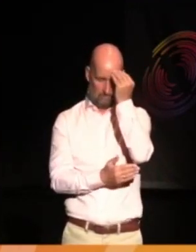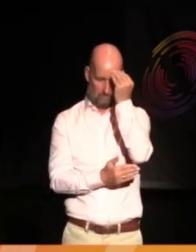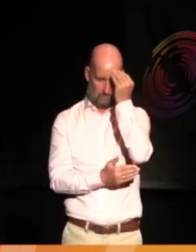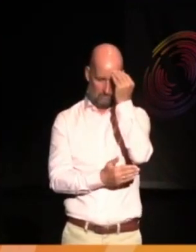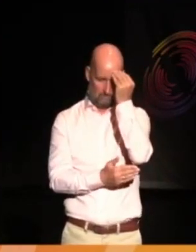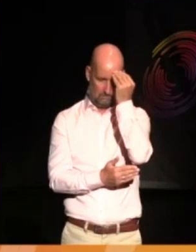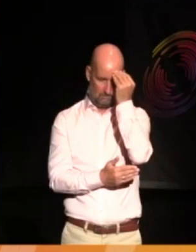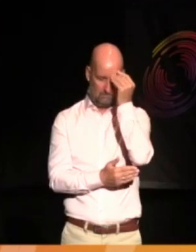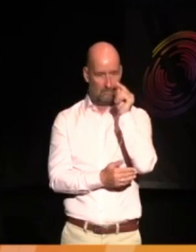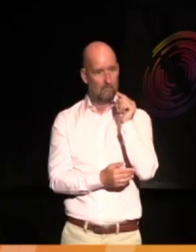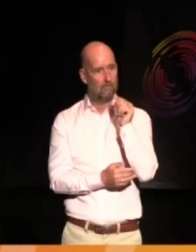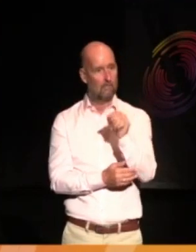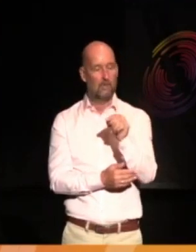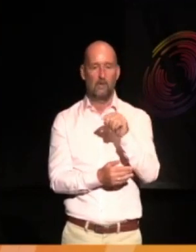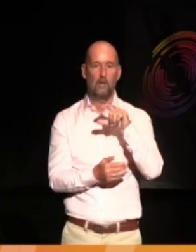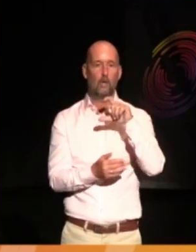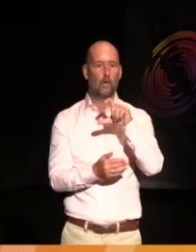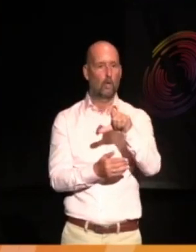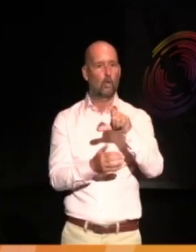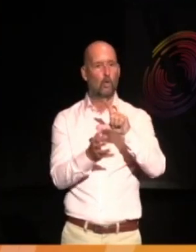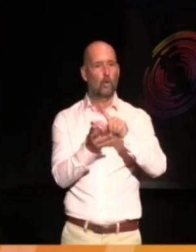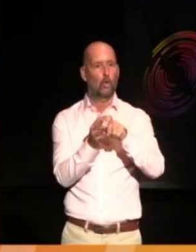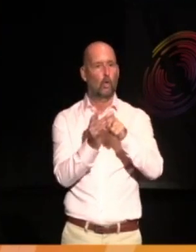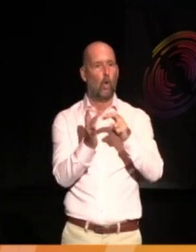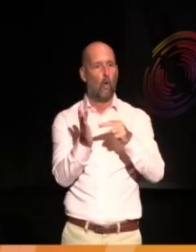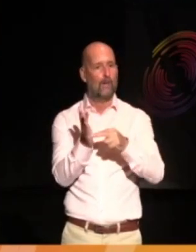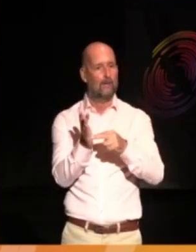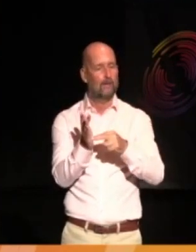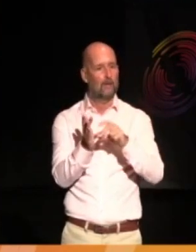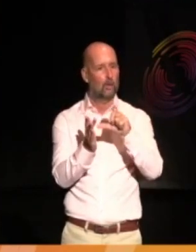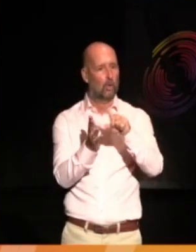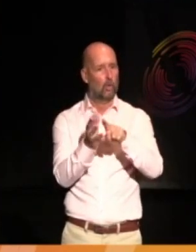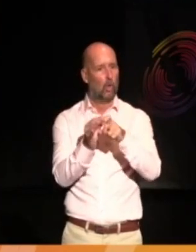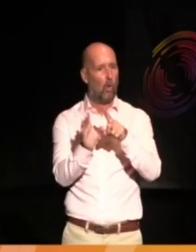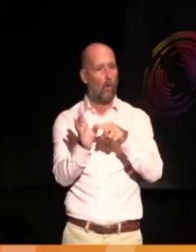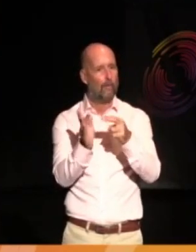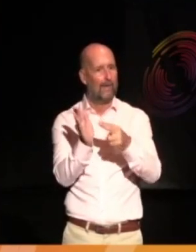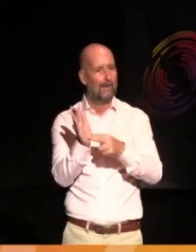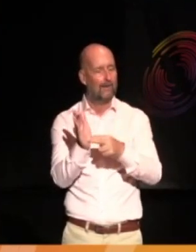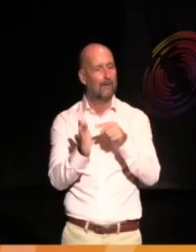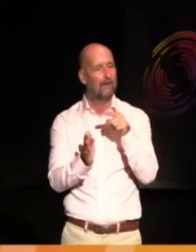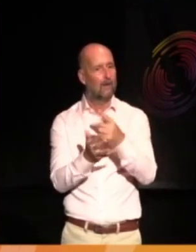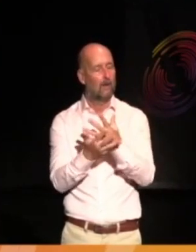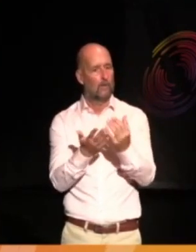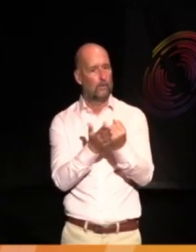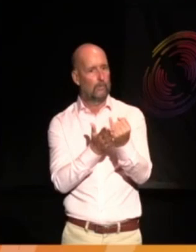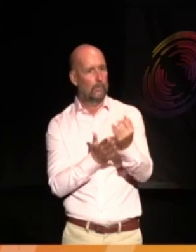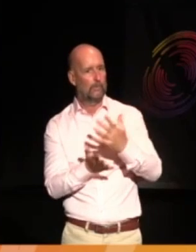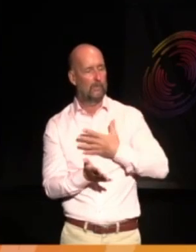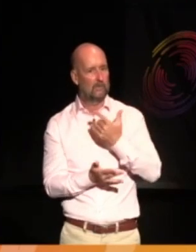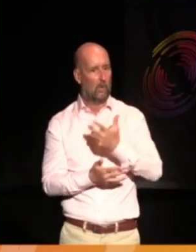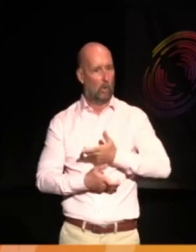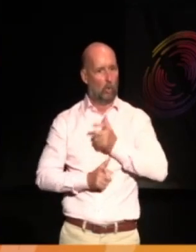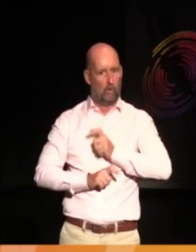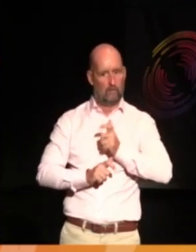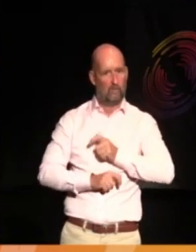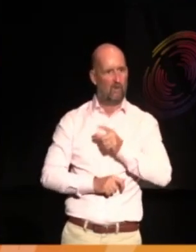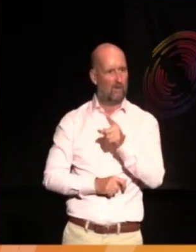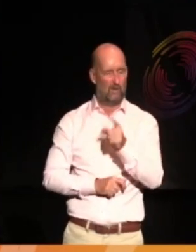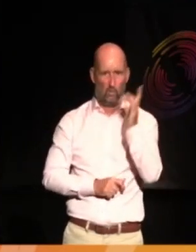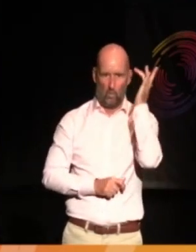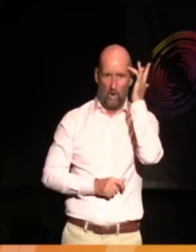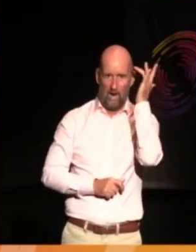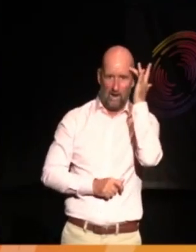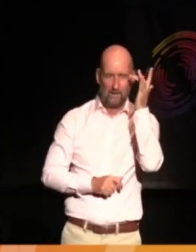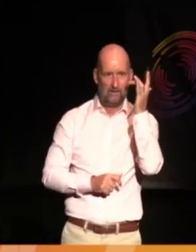Corbyn. That Corbyn made people very uncomfortable, and people kind of, they thought he was kind of wild and crazy